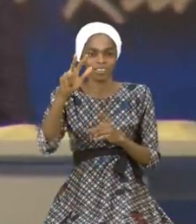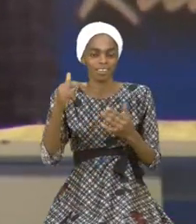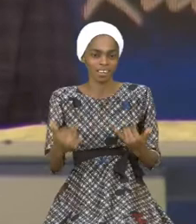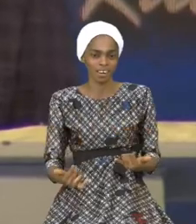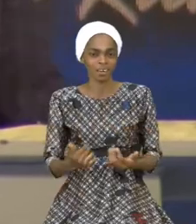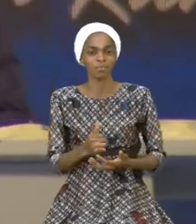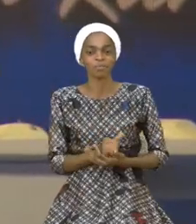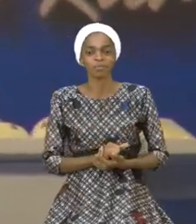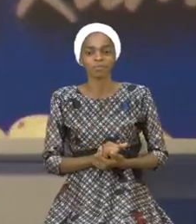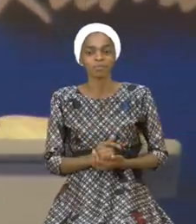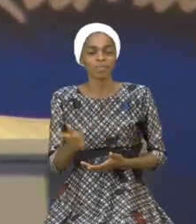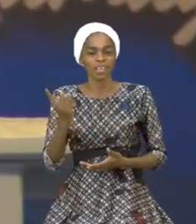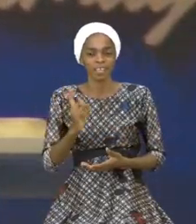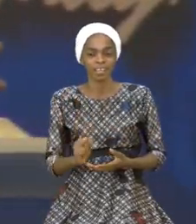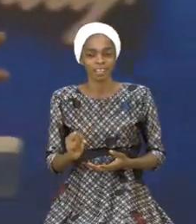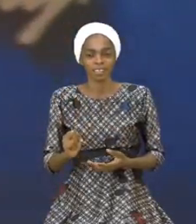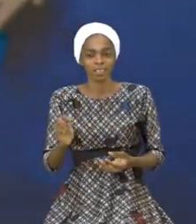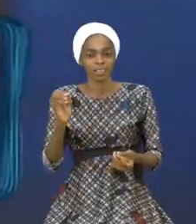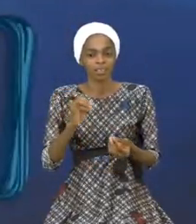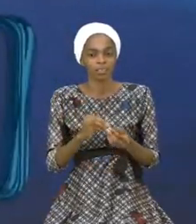3, the numberless